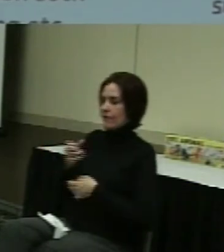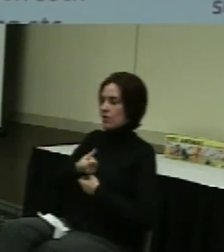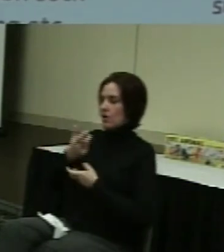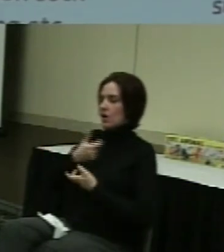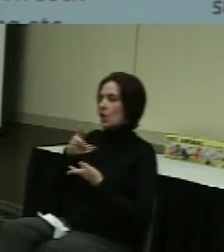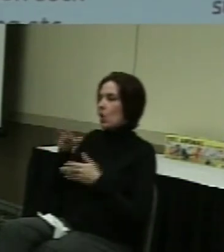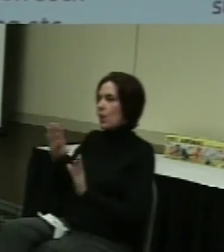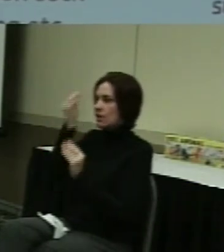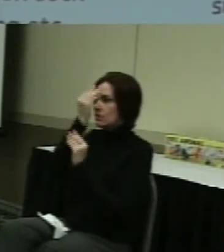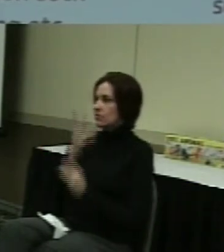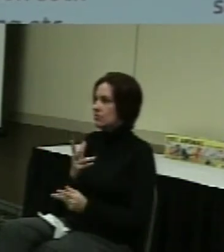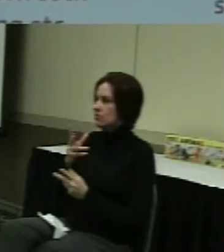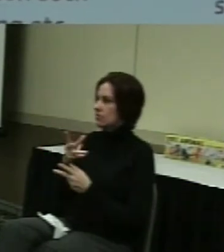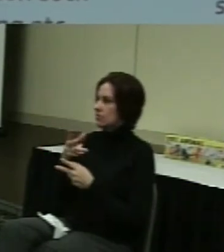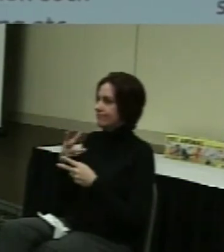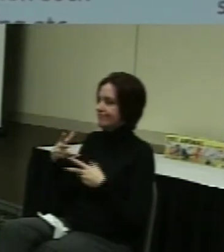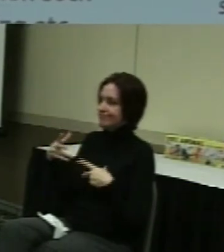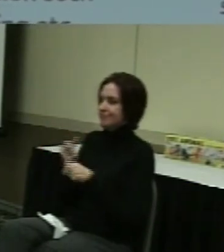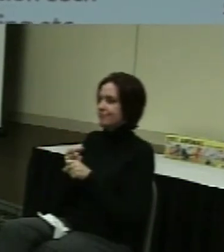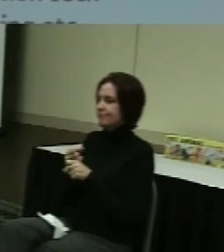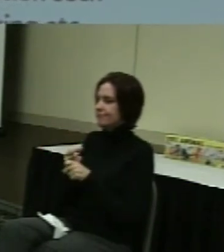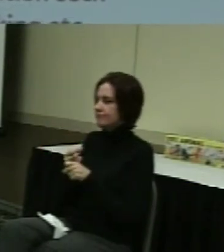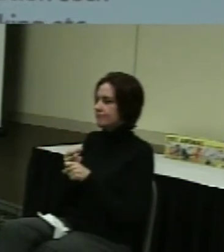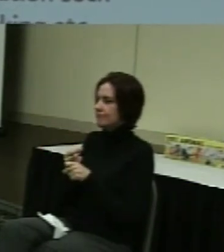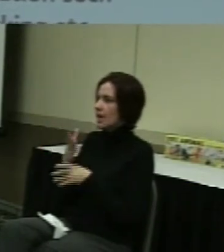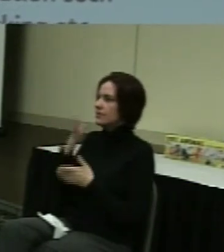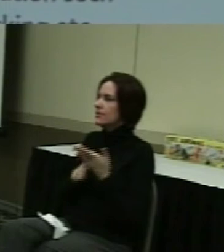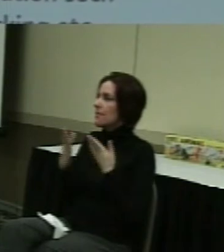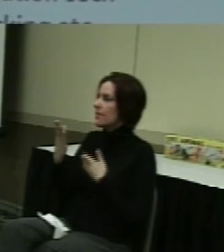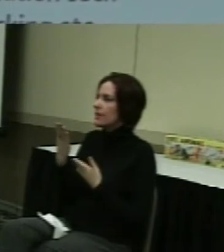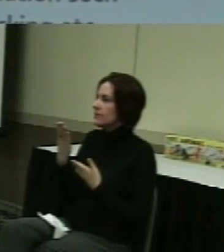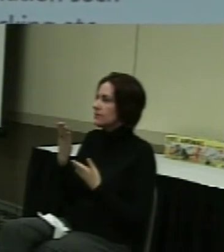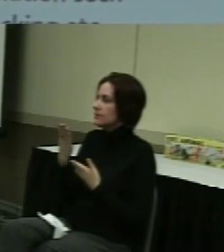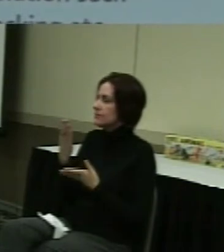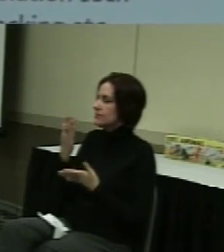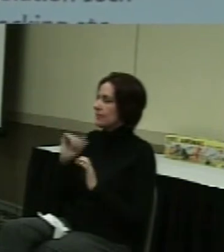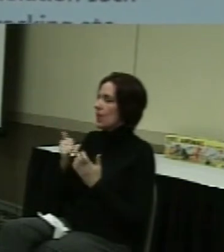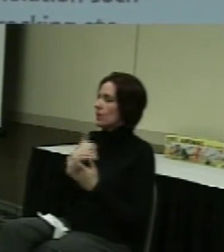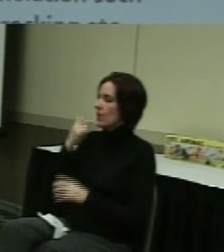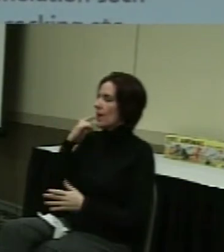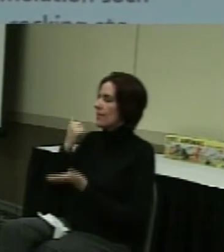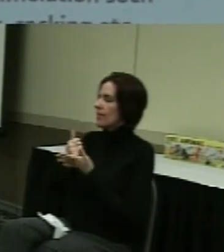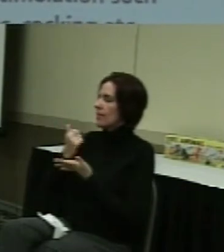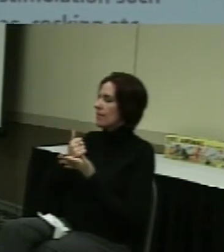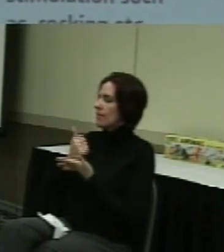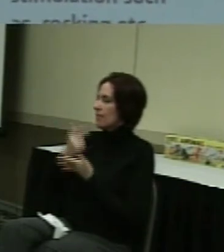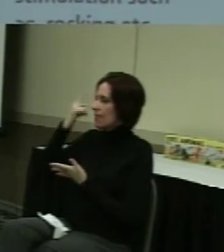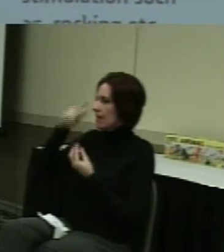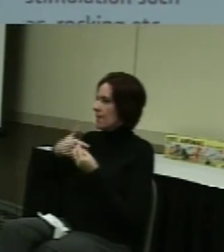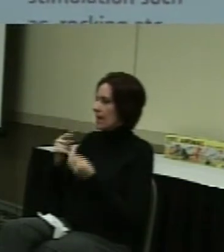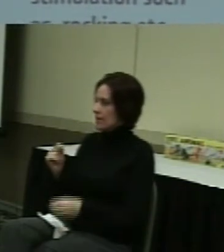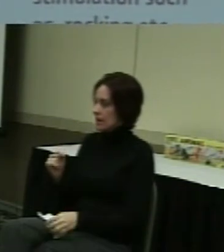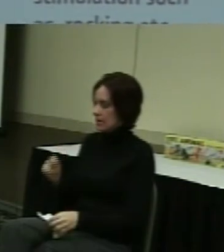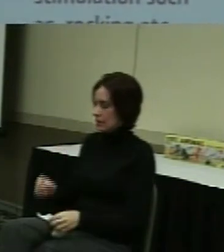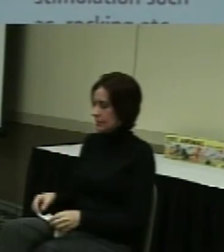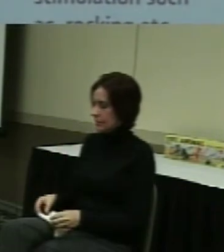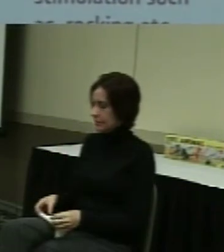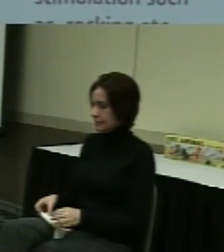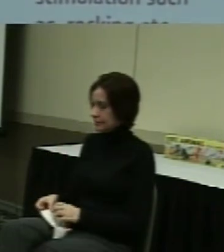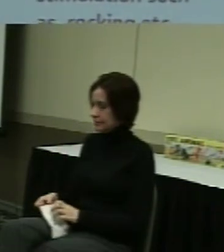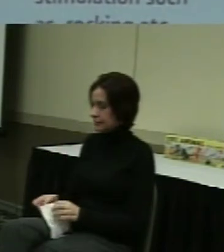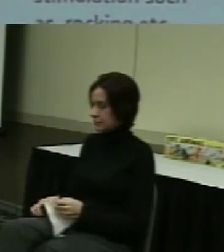very nutshell kind of way, some way to help us think about. But don't let that put a kind of